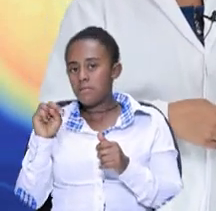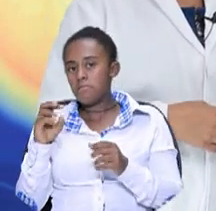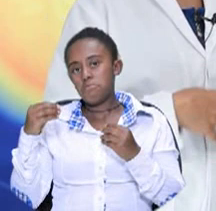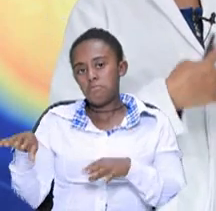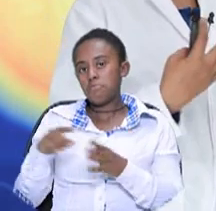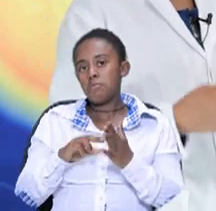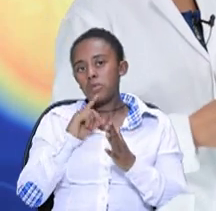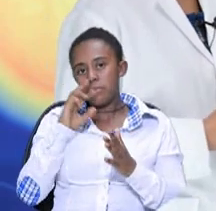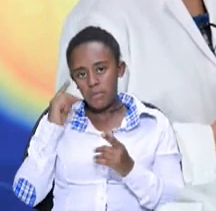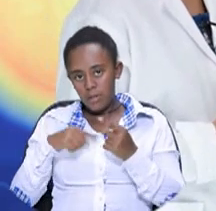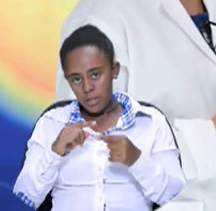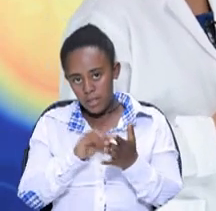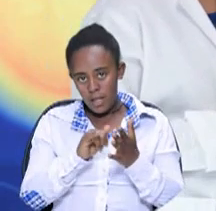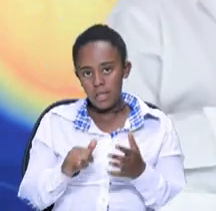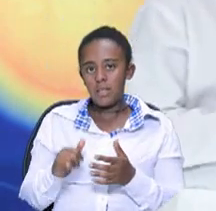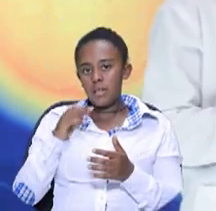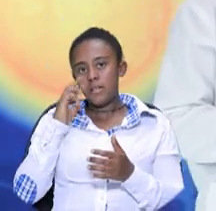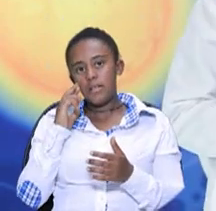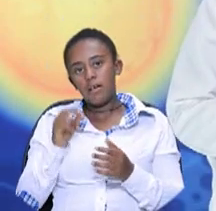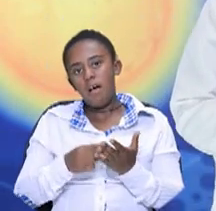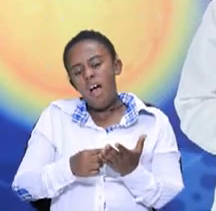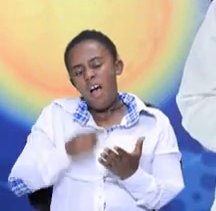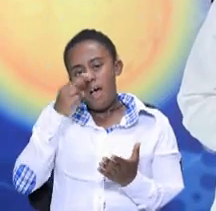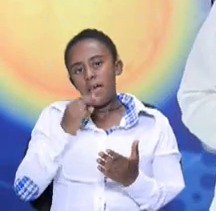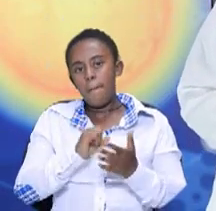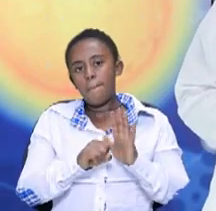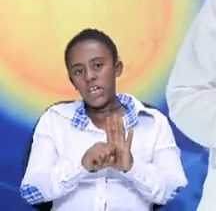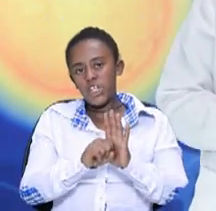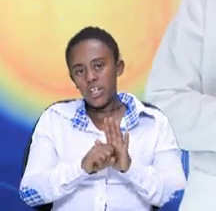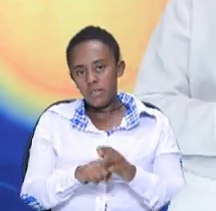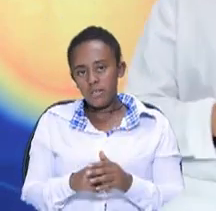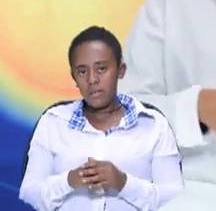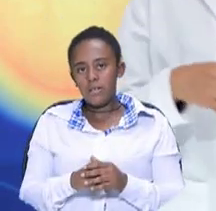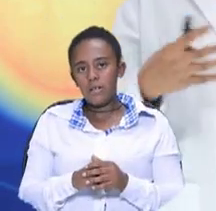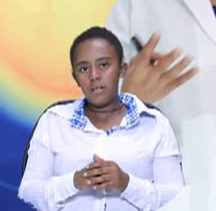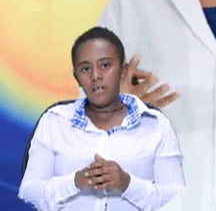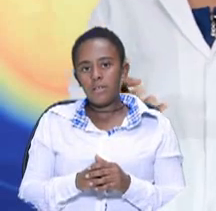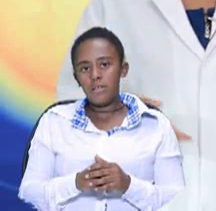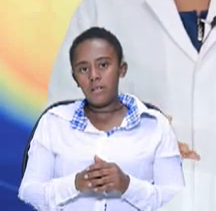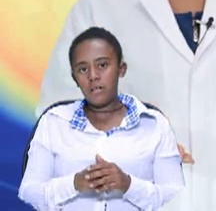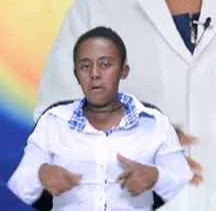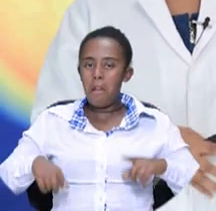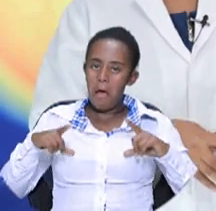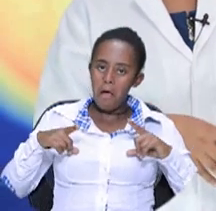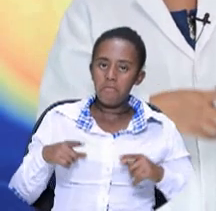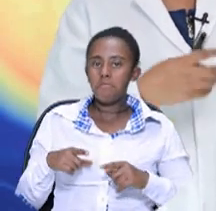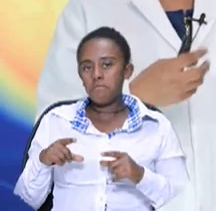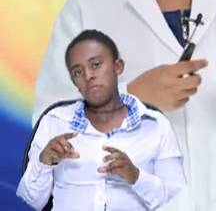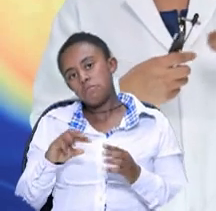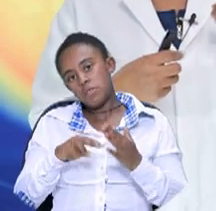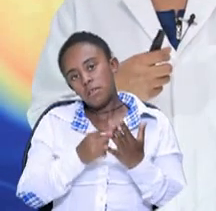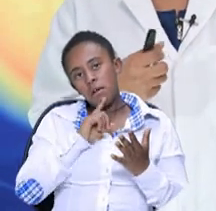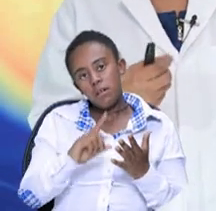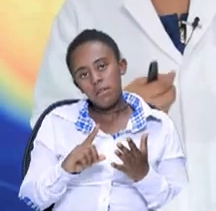is a condition that results due to high pressure. This high pressure can be due to our lifestyle, it can